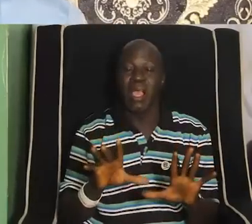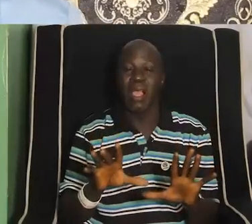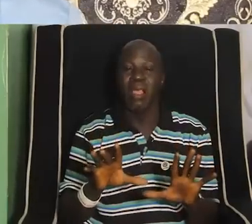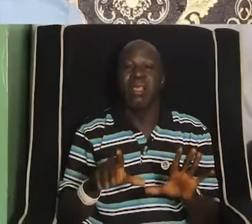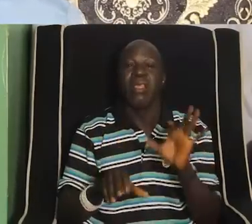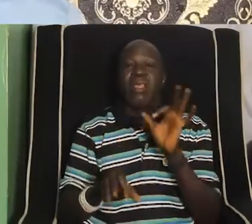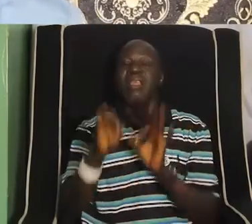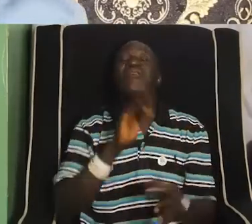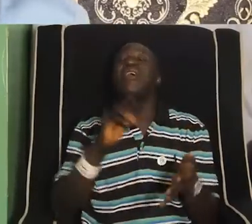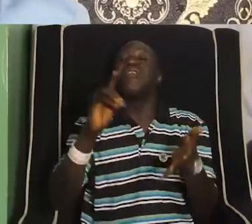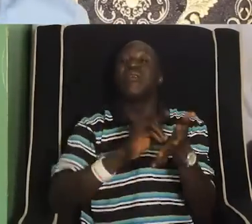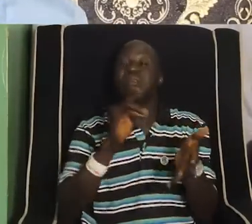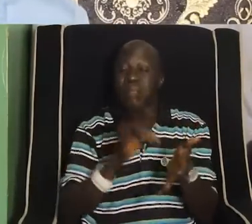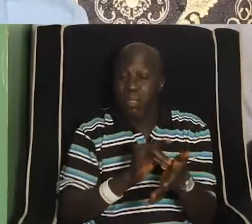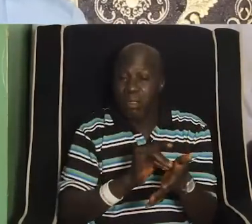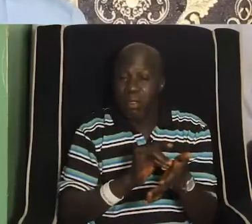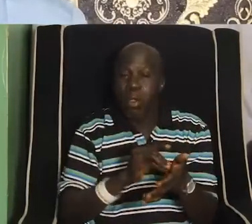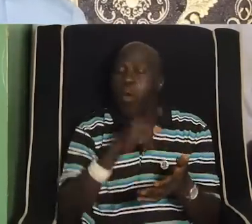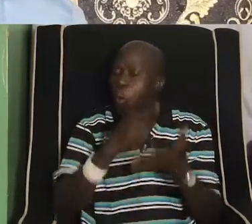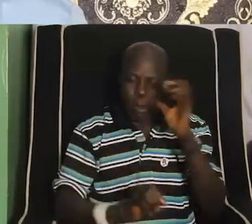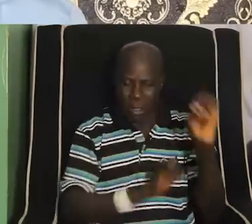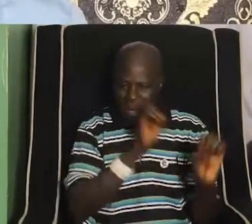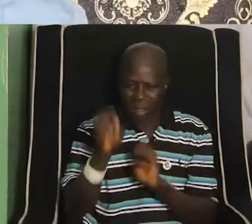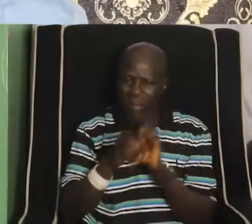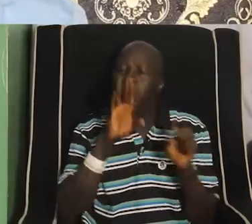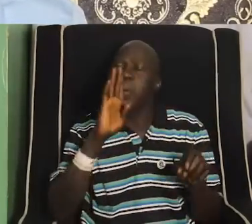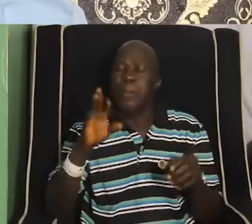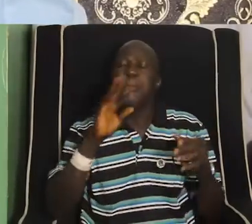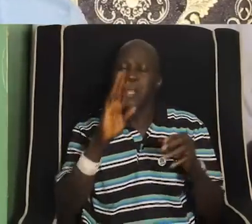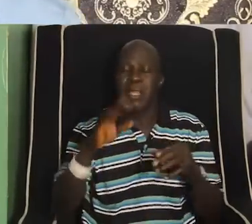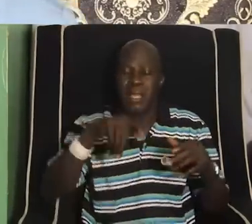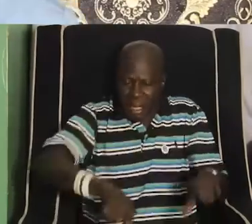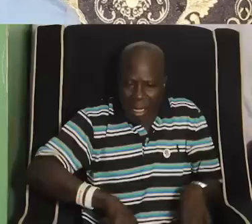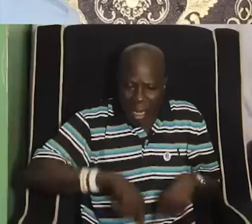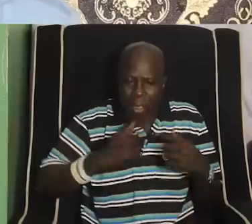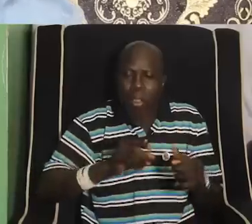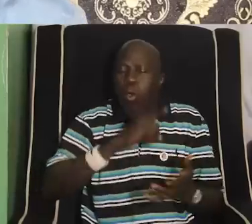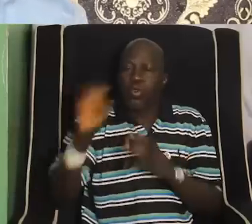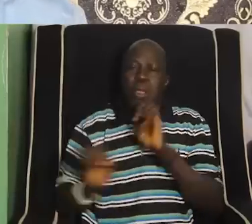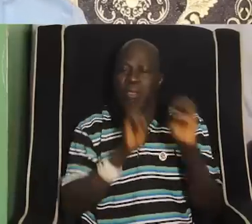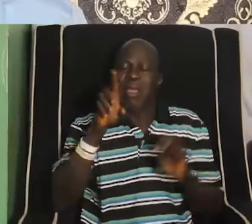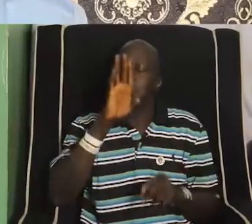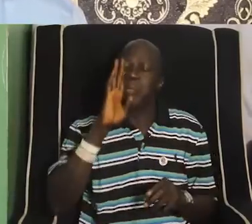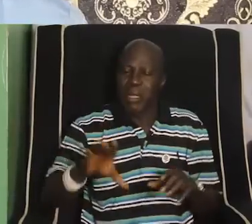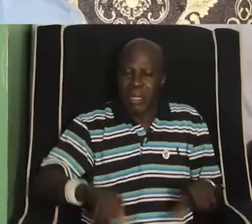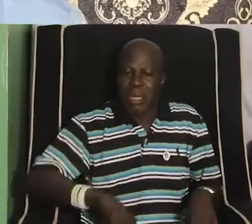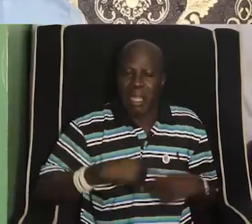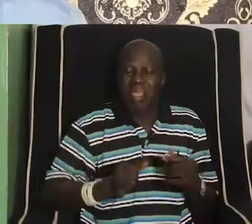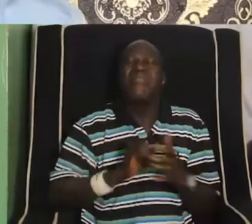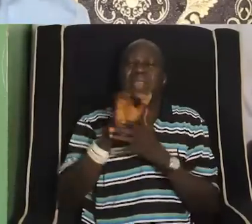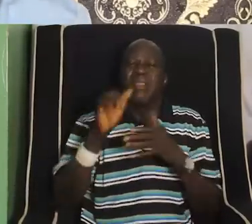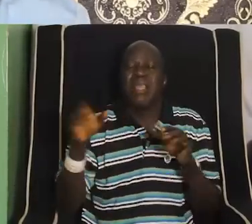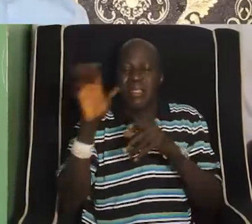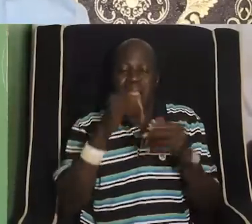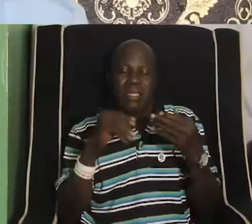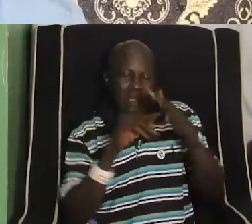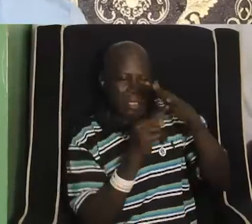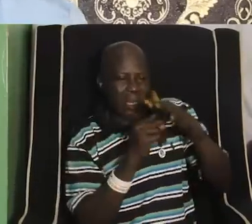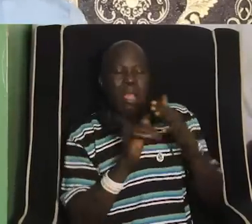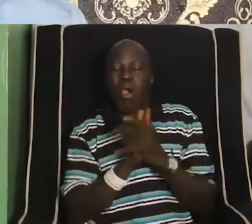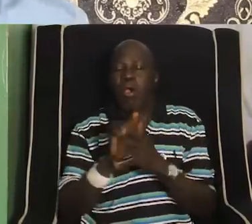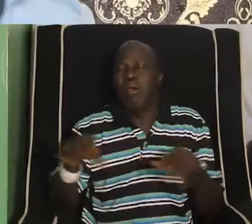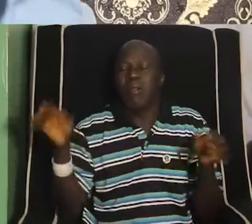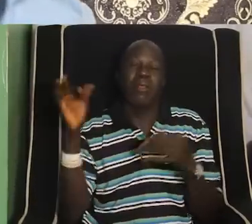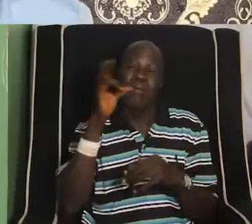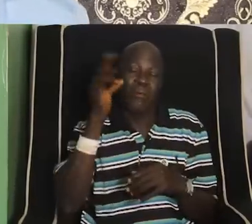Oba doctor. If you are a doctor, whosoever you may be in life, whosoever you may be, Oba engineer. If you are an engineer, Oba